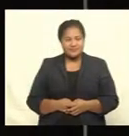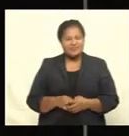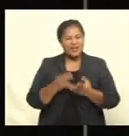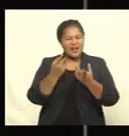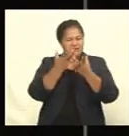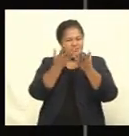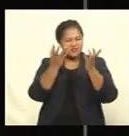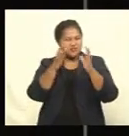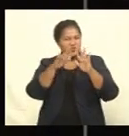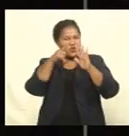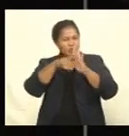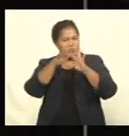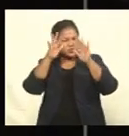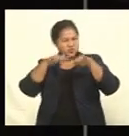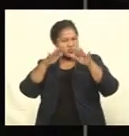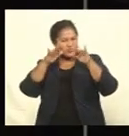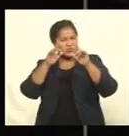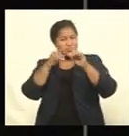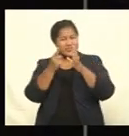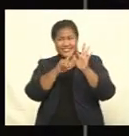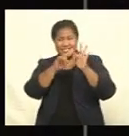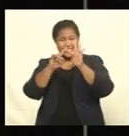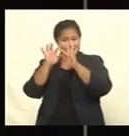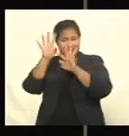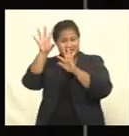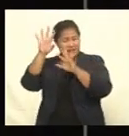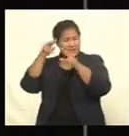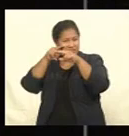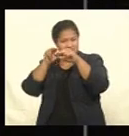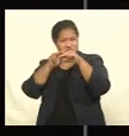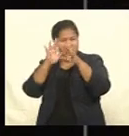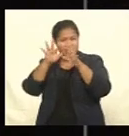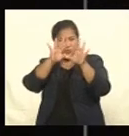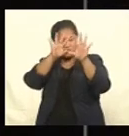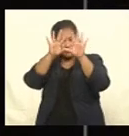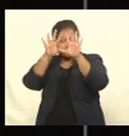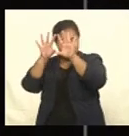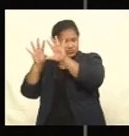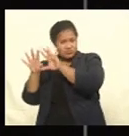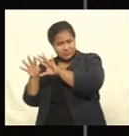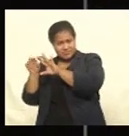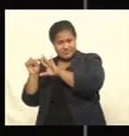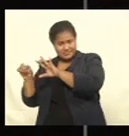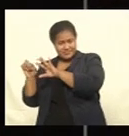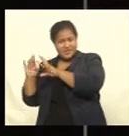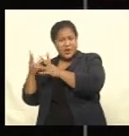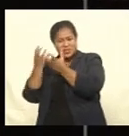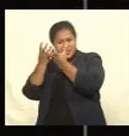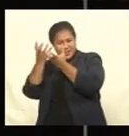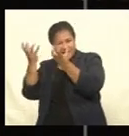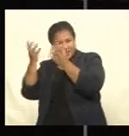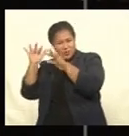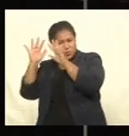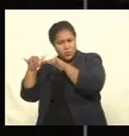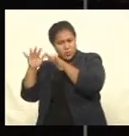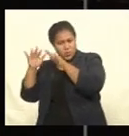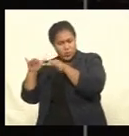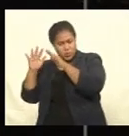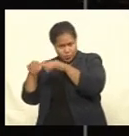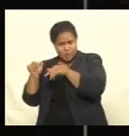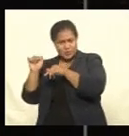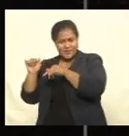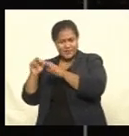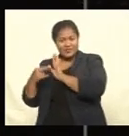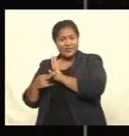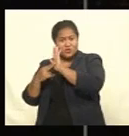trough of low pressure lies just to the east of Fiji and is gradually moving eastwards. Associated cloud and rain continues to affect the